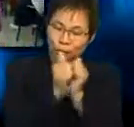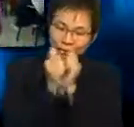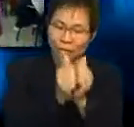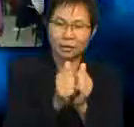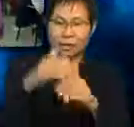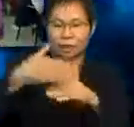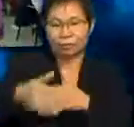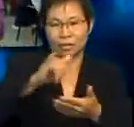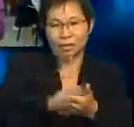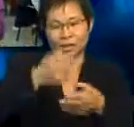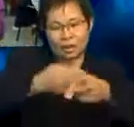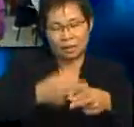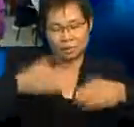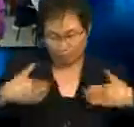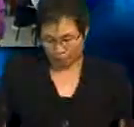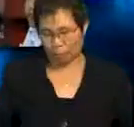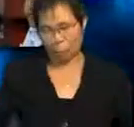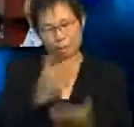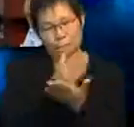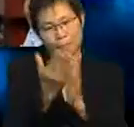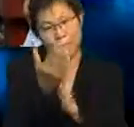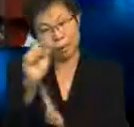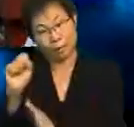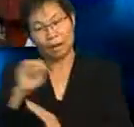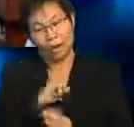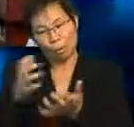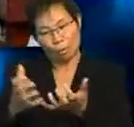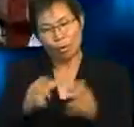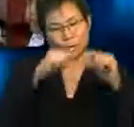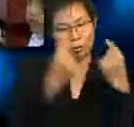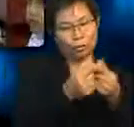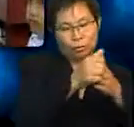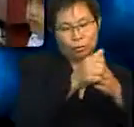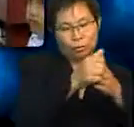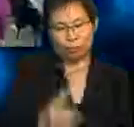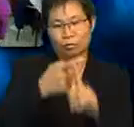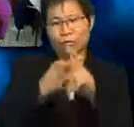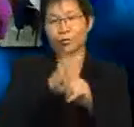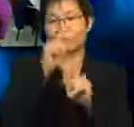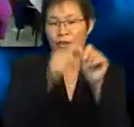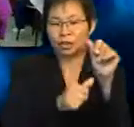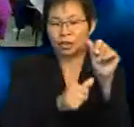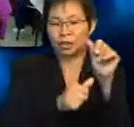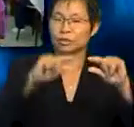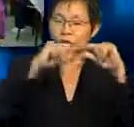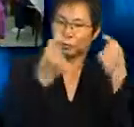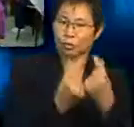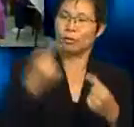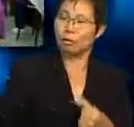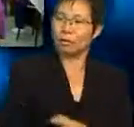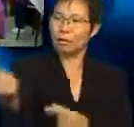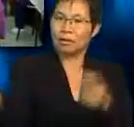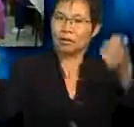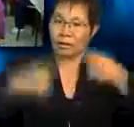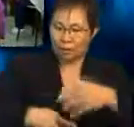After that, you have to name the body parts. I want a group leader from each group to